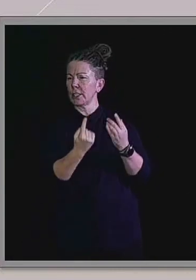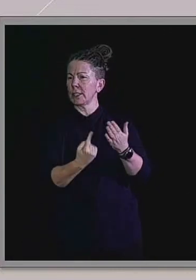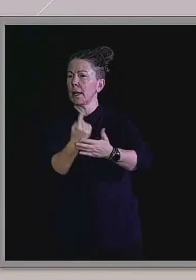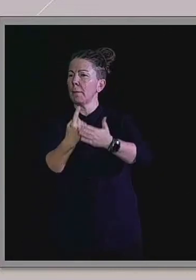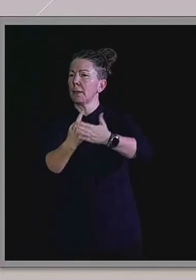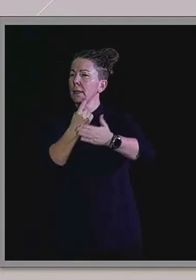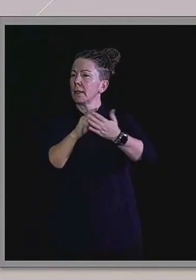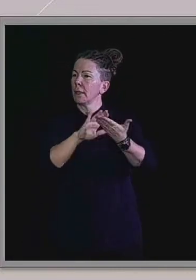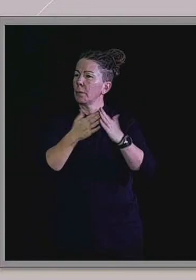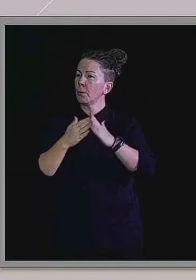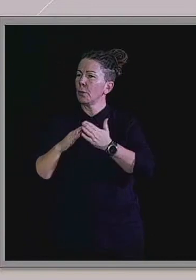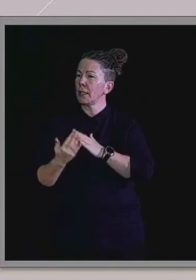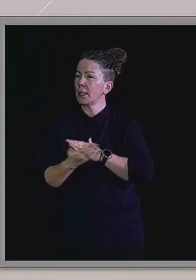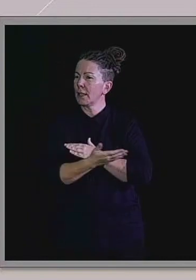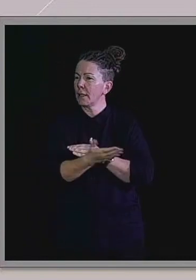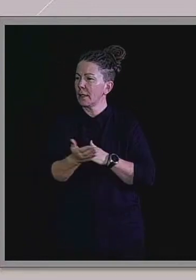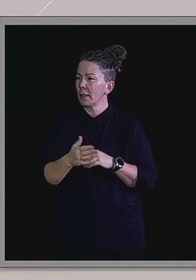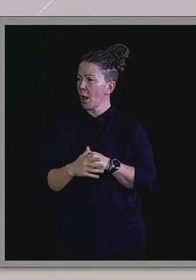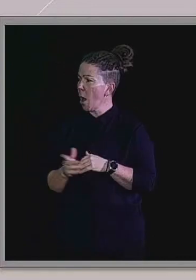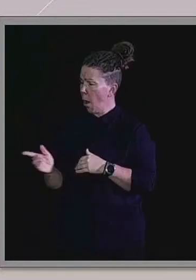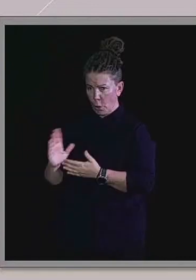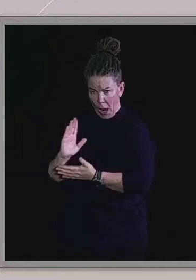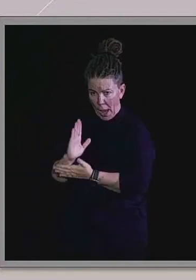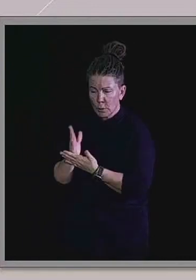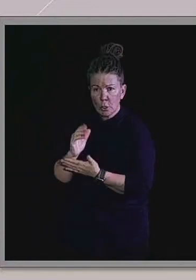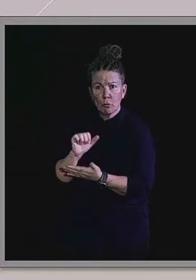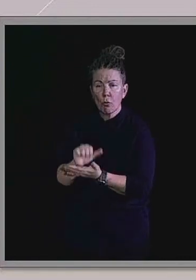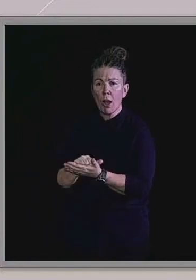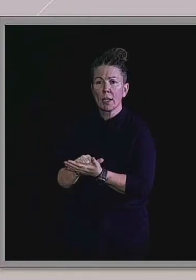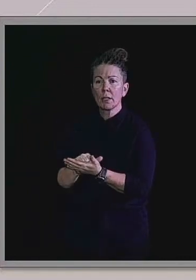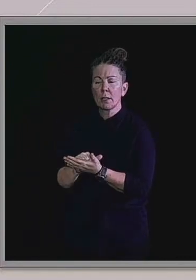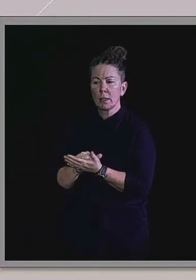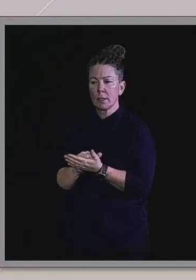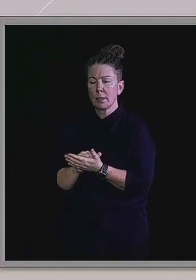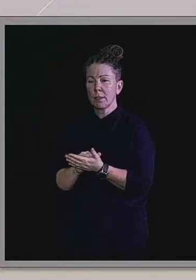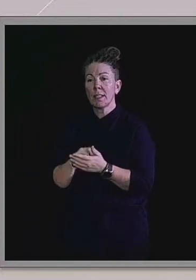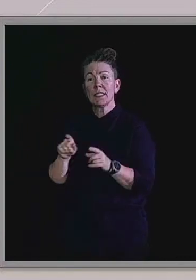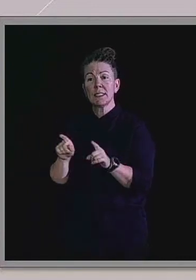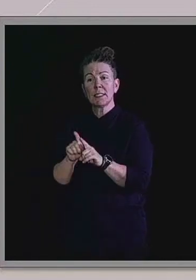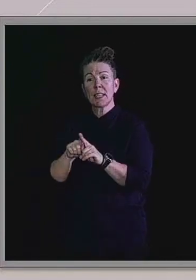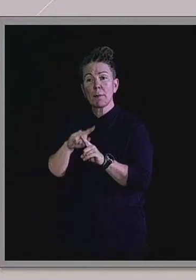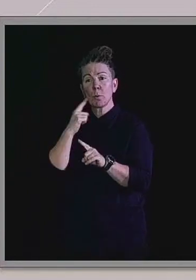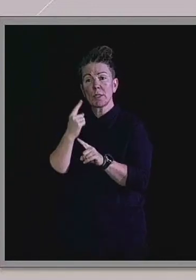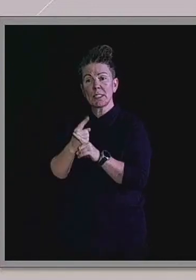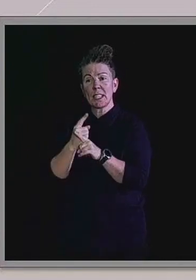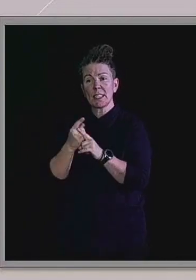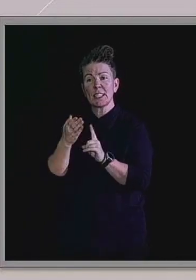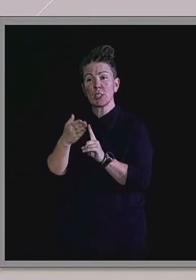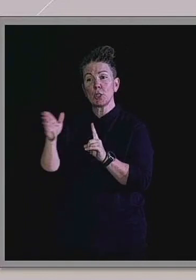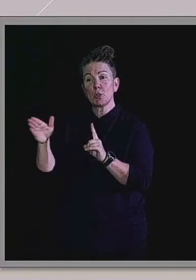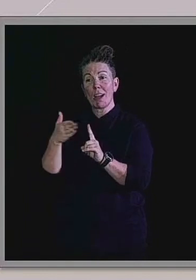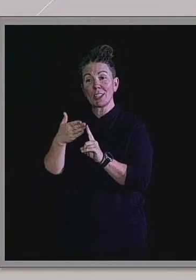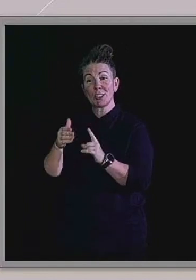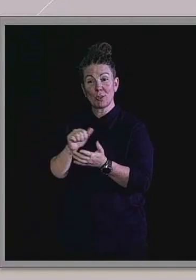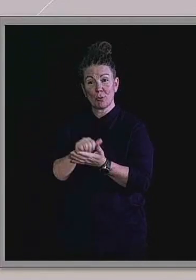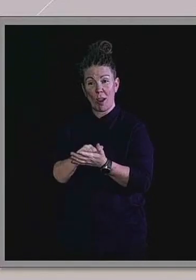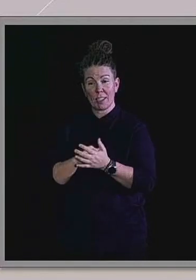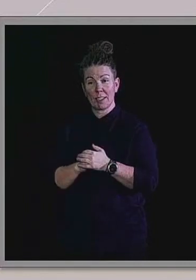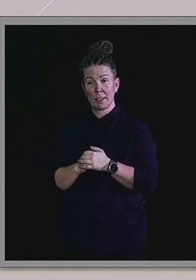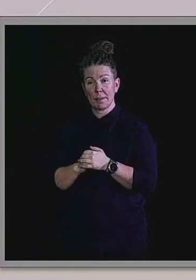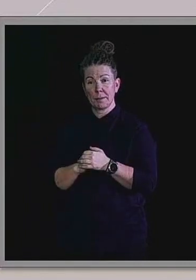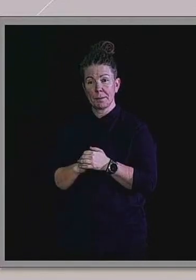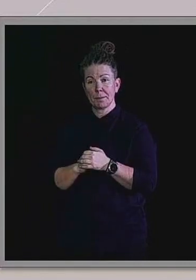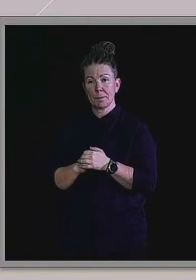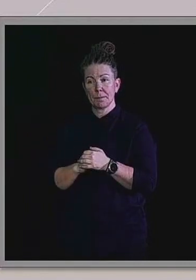with, sorry? No, you're absolutely right, like, because like Paul says, it's a distraction, right? Like in one way,